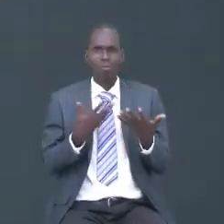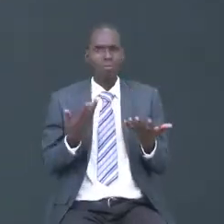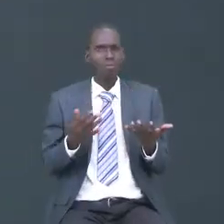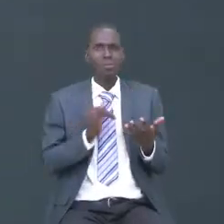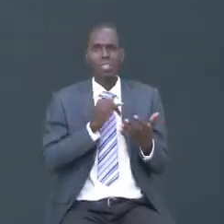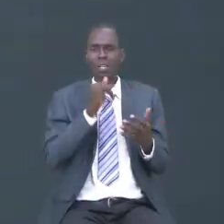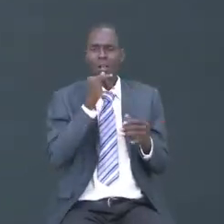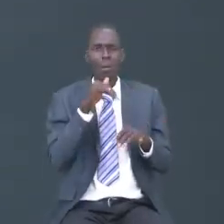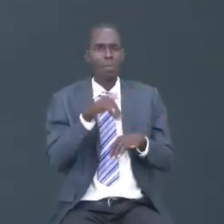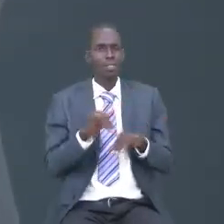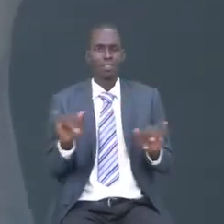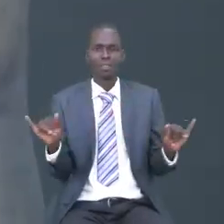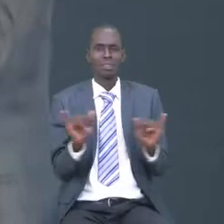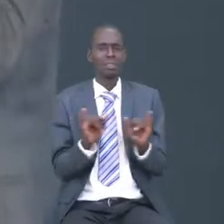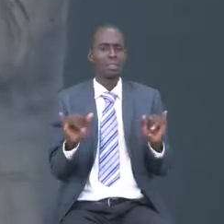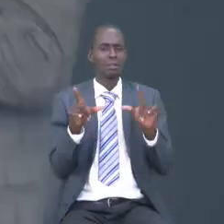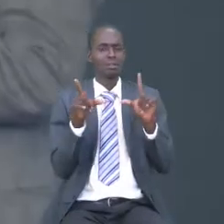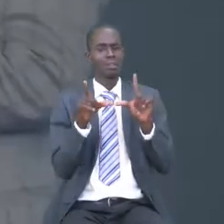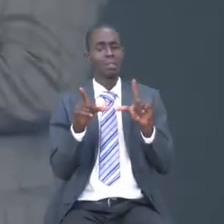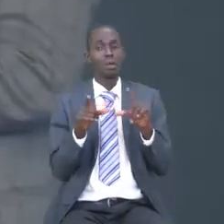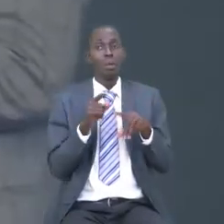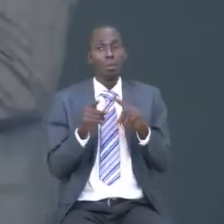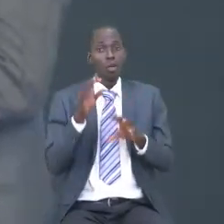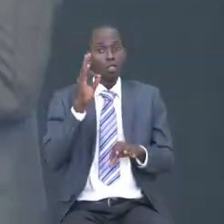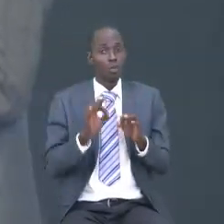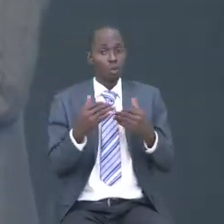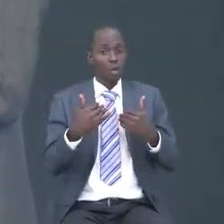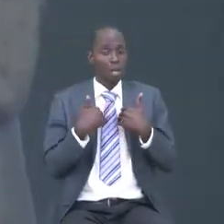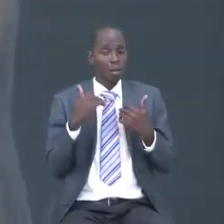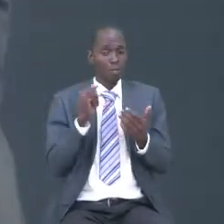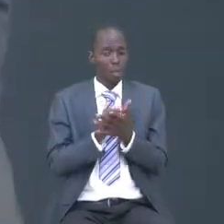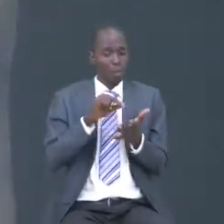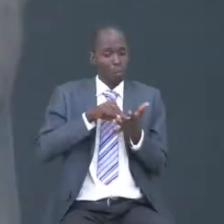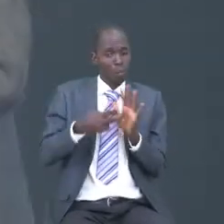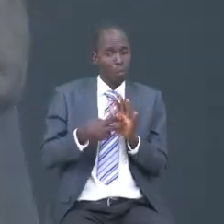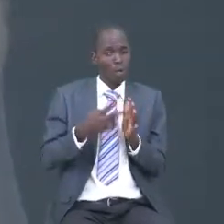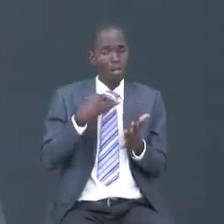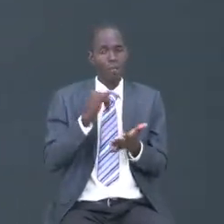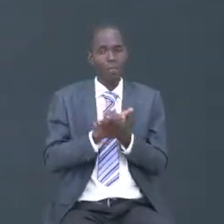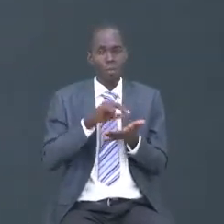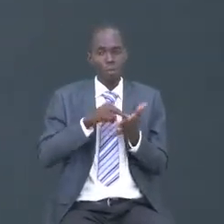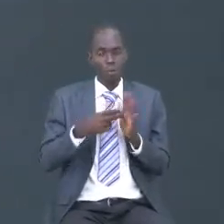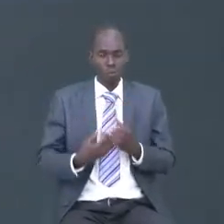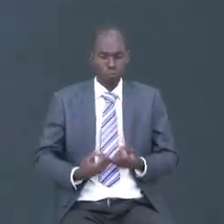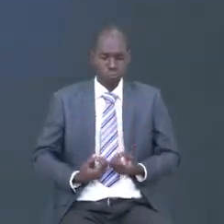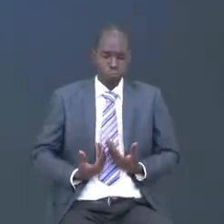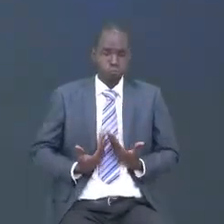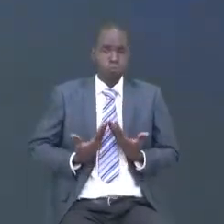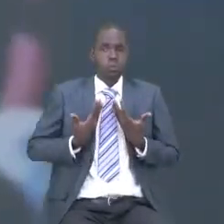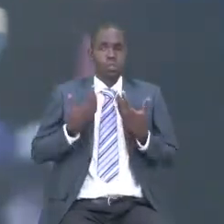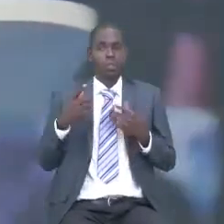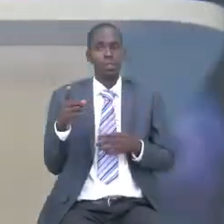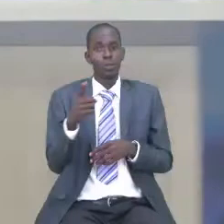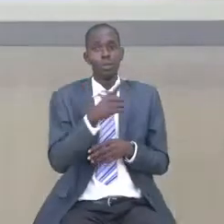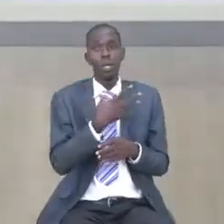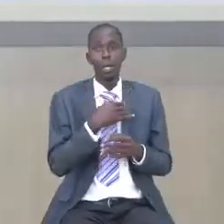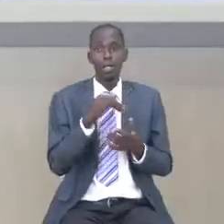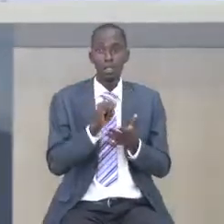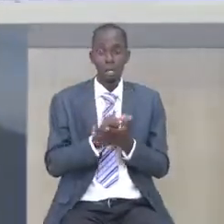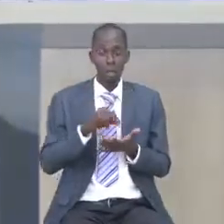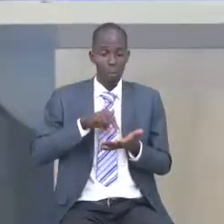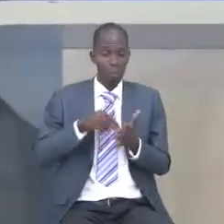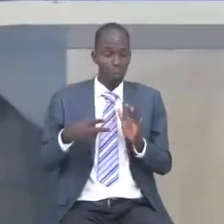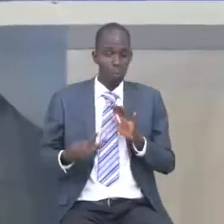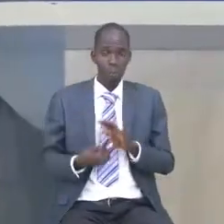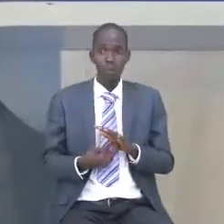have a purpose and that purpose drives you, if you have a purpose and that purpose